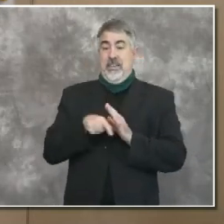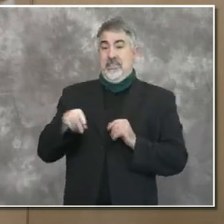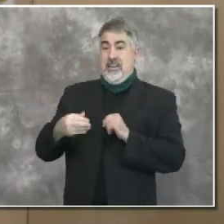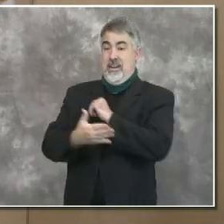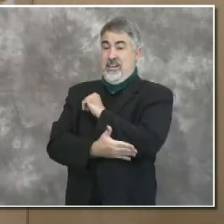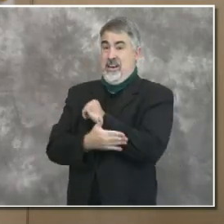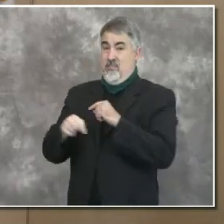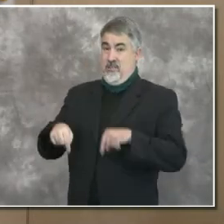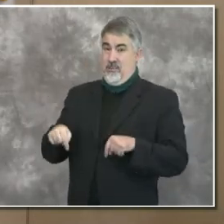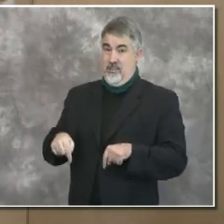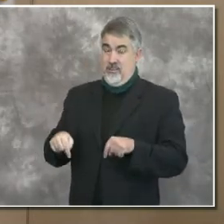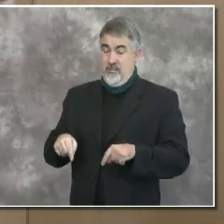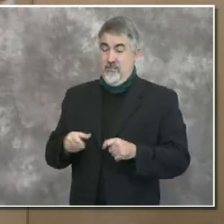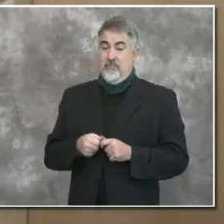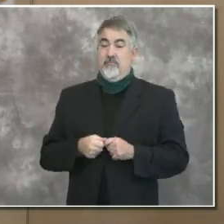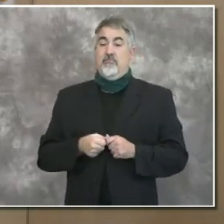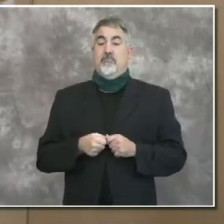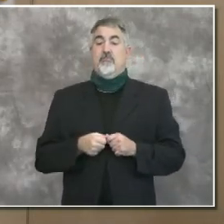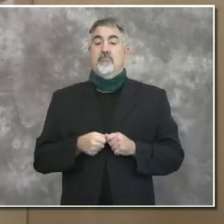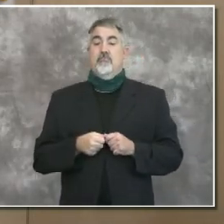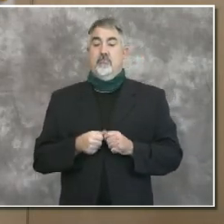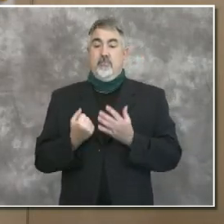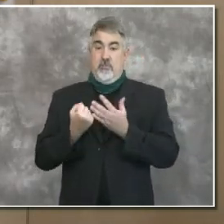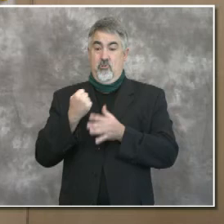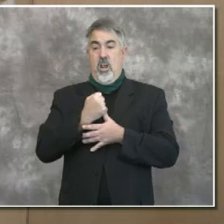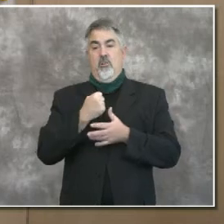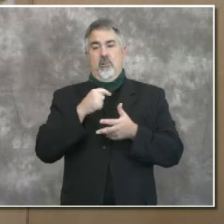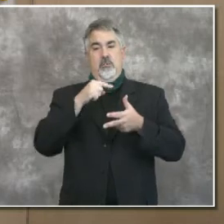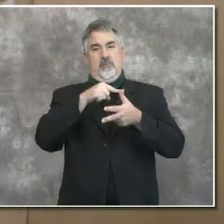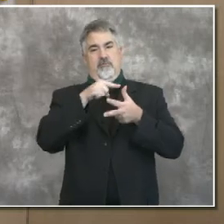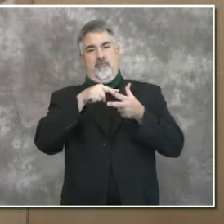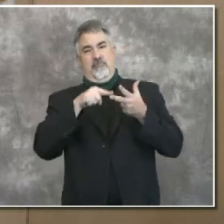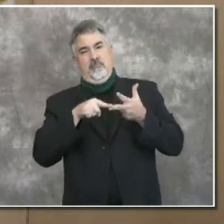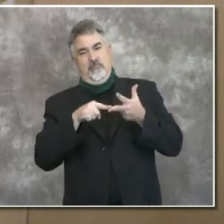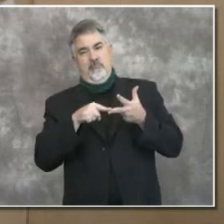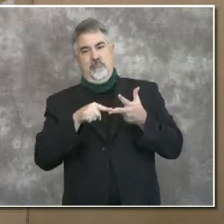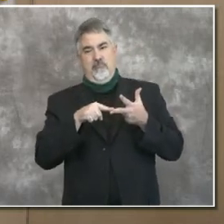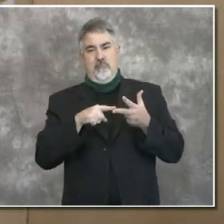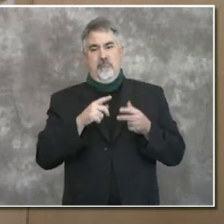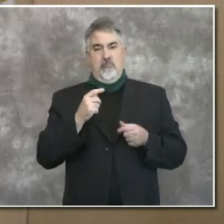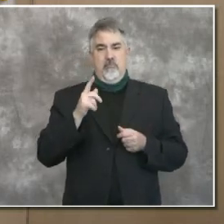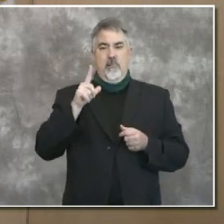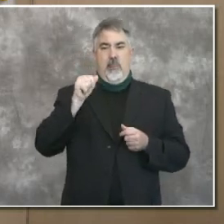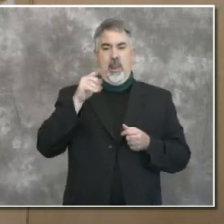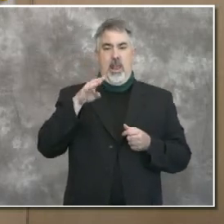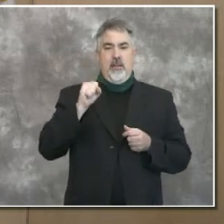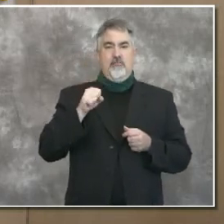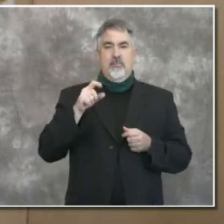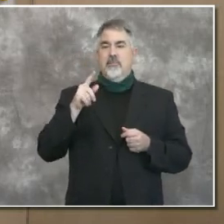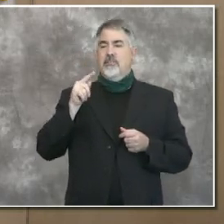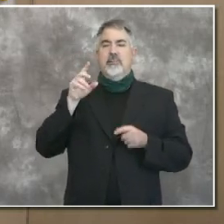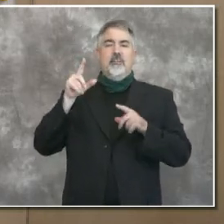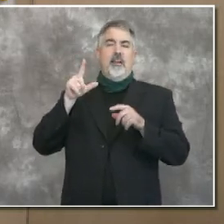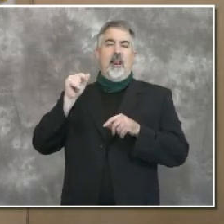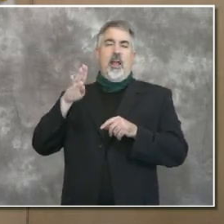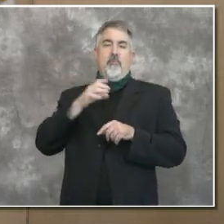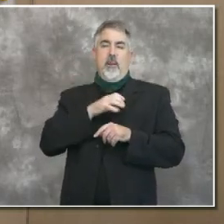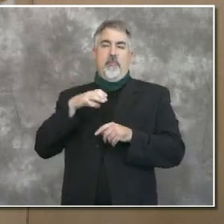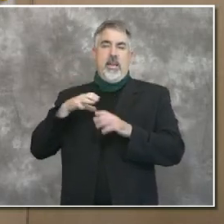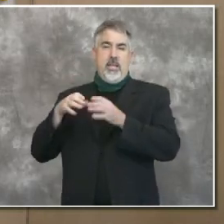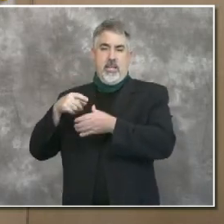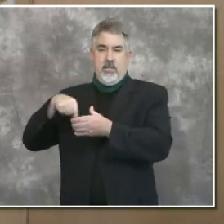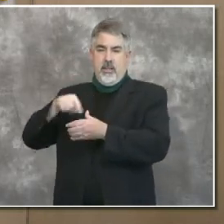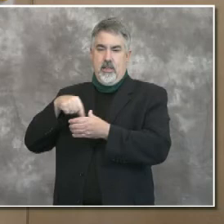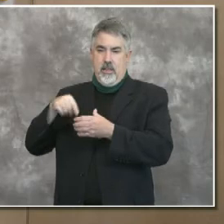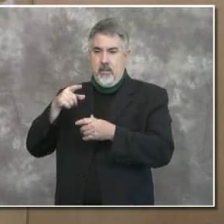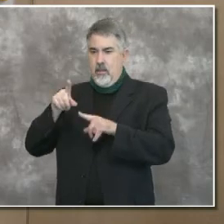county priorities, and we are asking through our laboratory testing task force, we are asking each of the